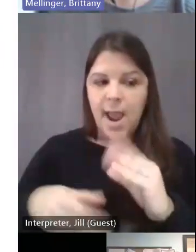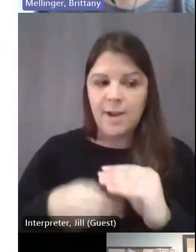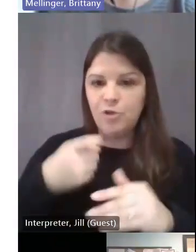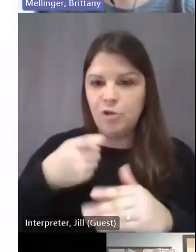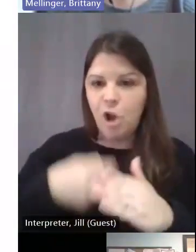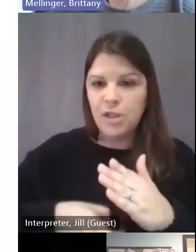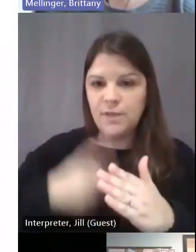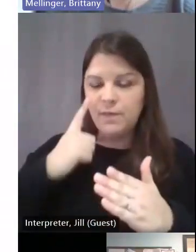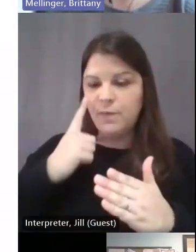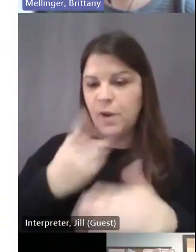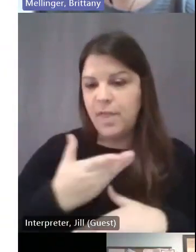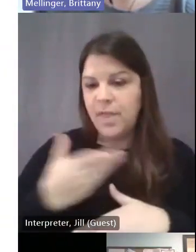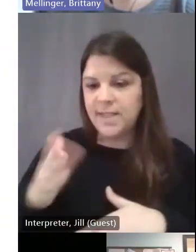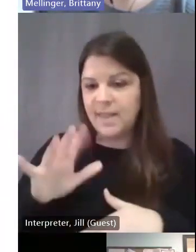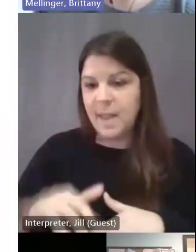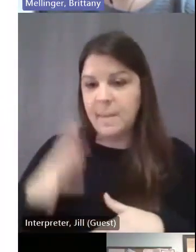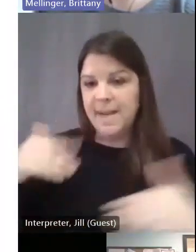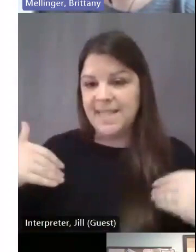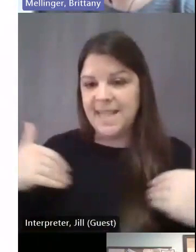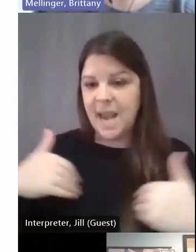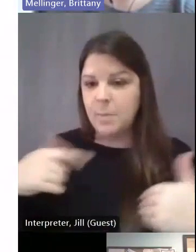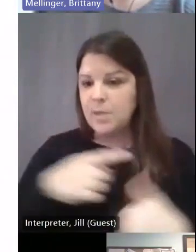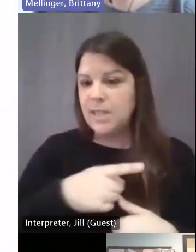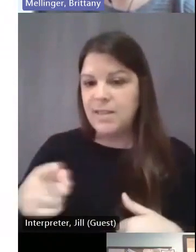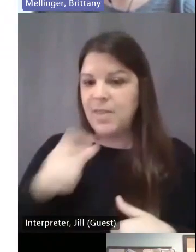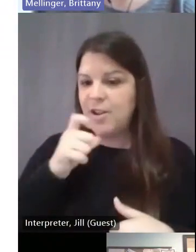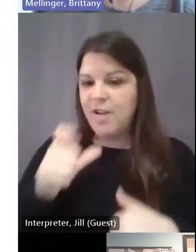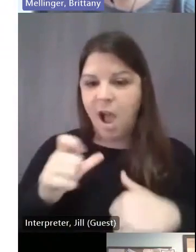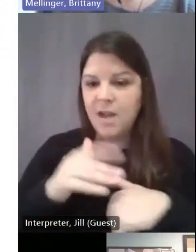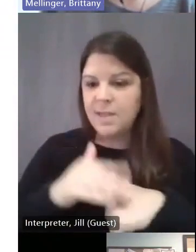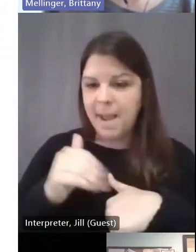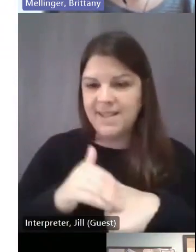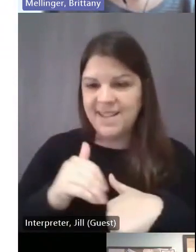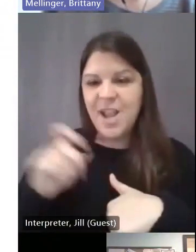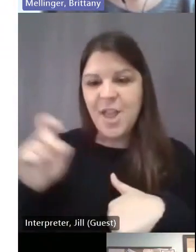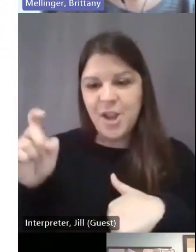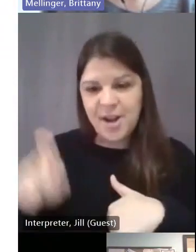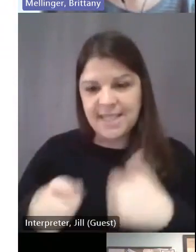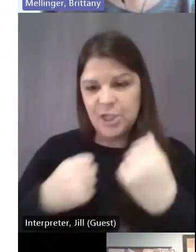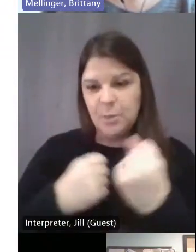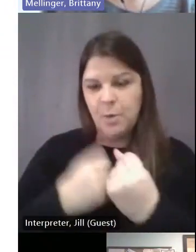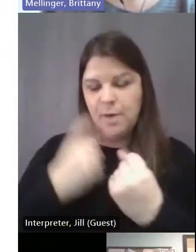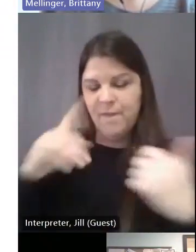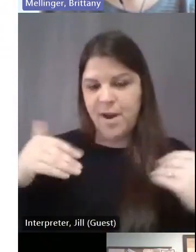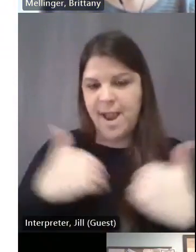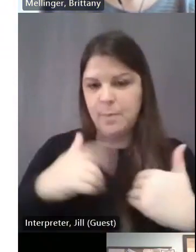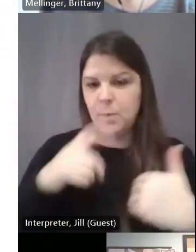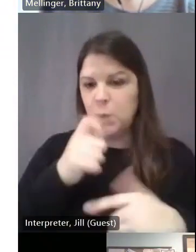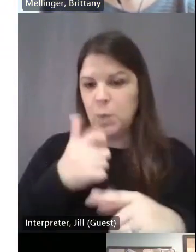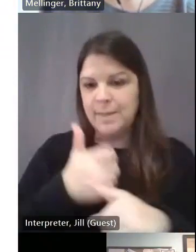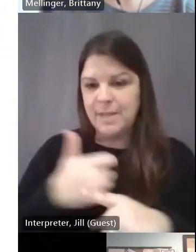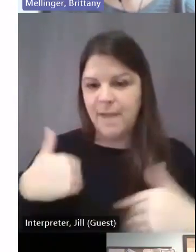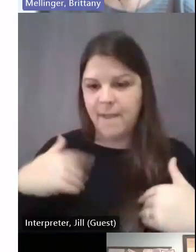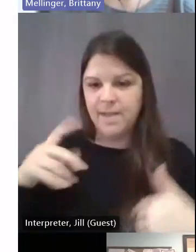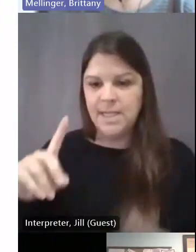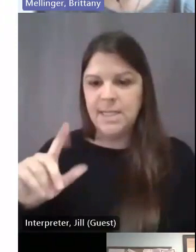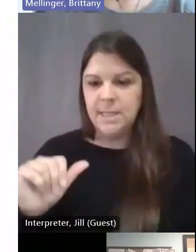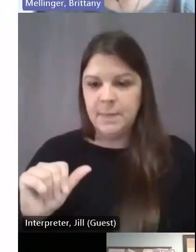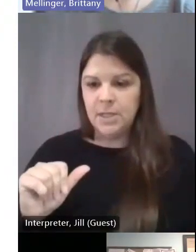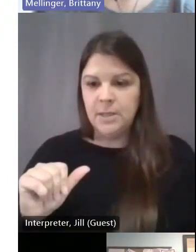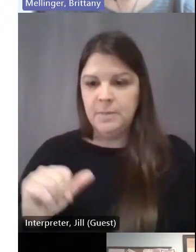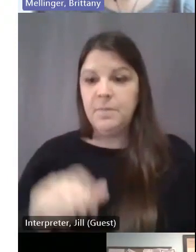rent, things like that, because these animals aren't pets. They're necessary support for individuals with disabilities. Yeah,